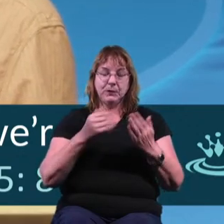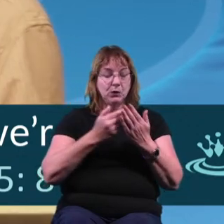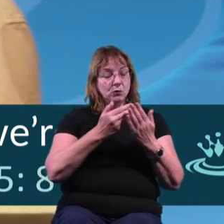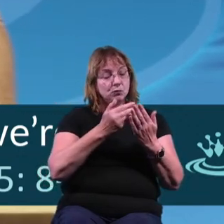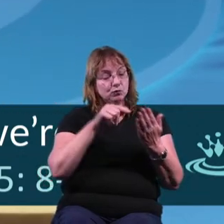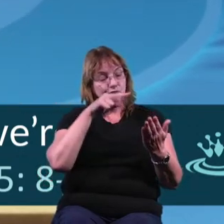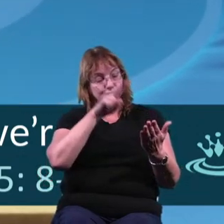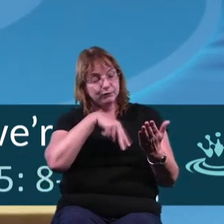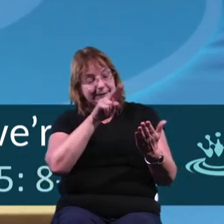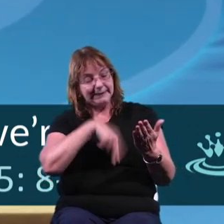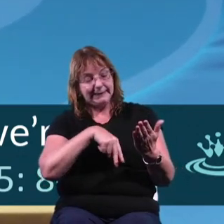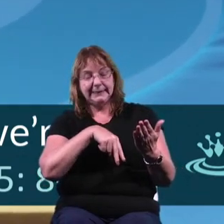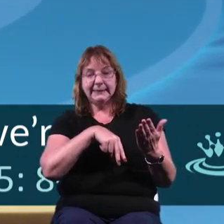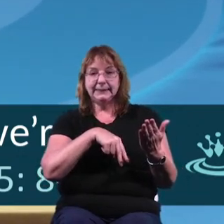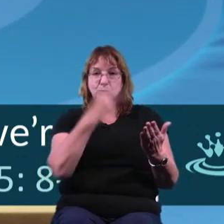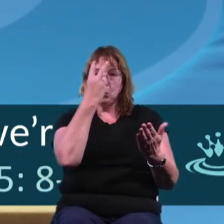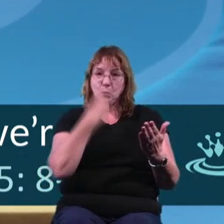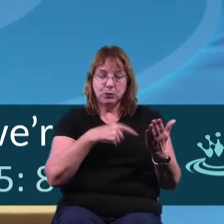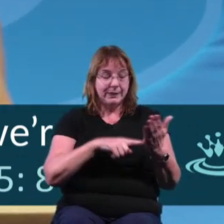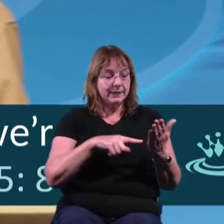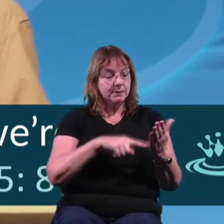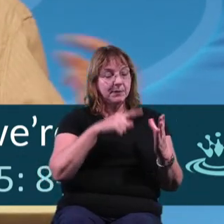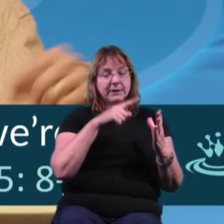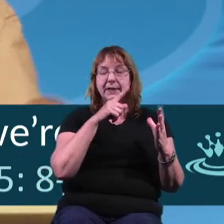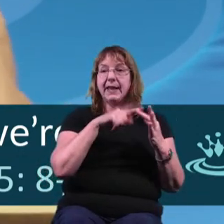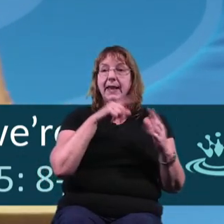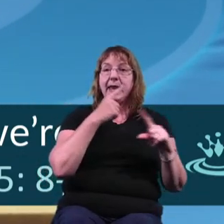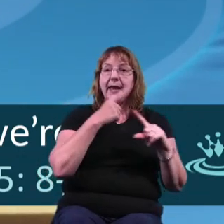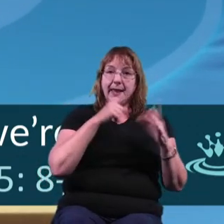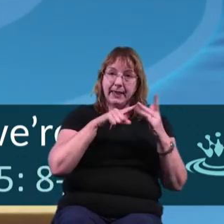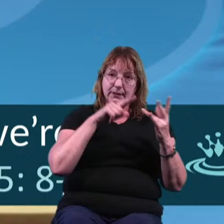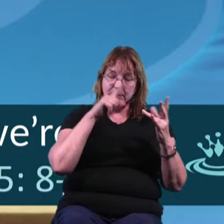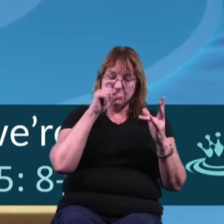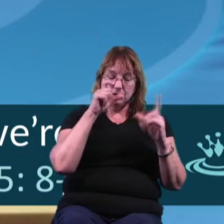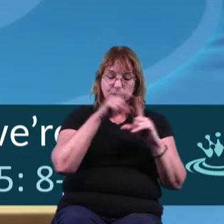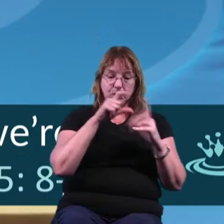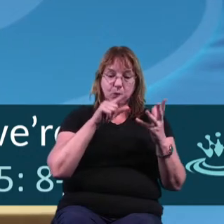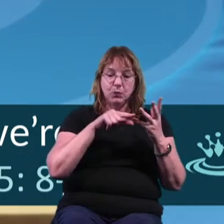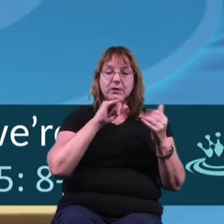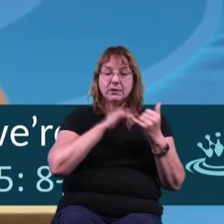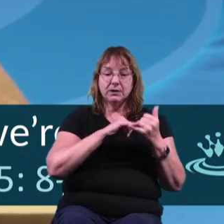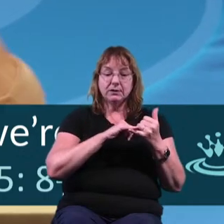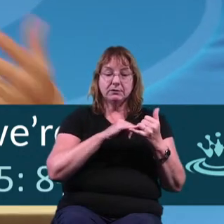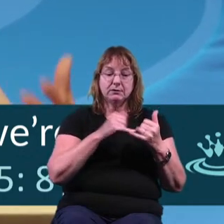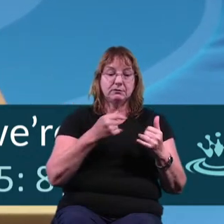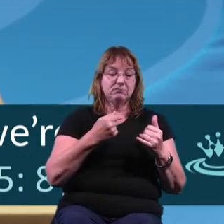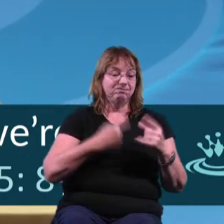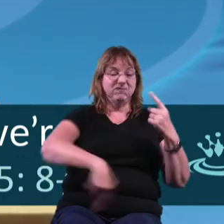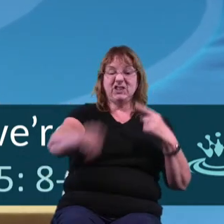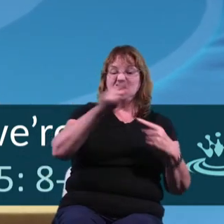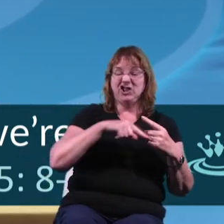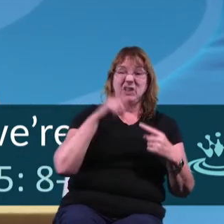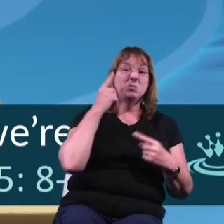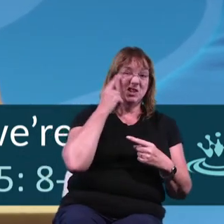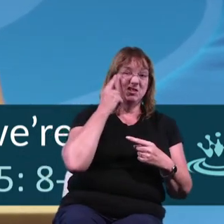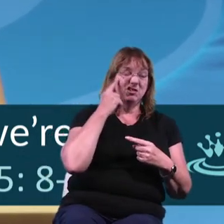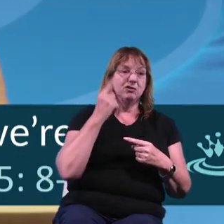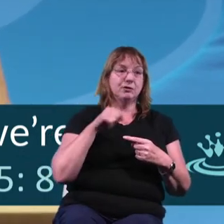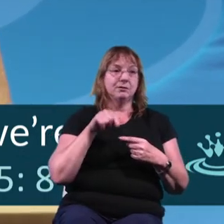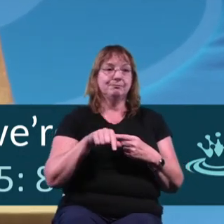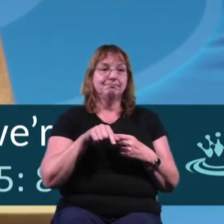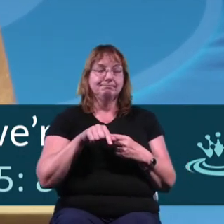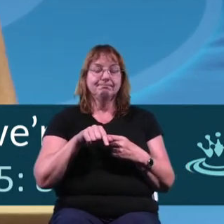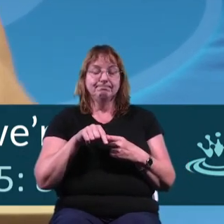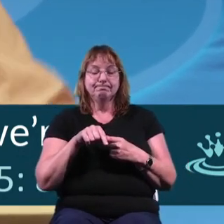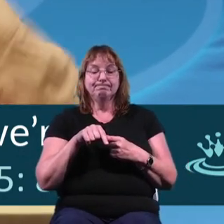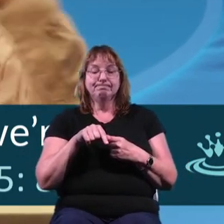in Exodus 17. In fact, if you were here last year in week 2, you'll remember that we looked at these in the Bible readings, that